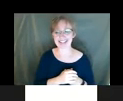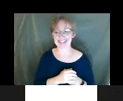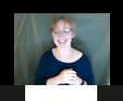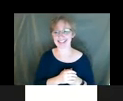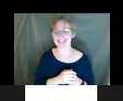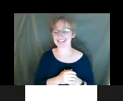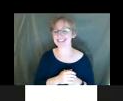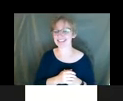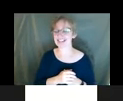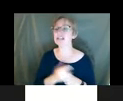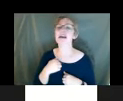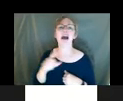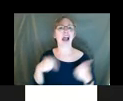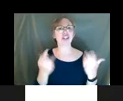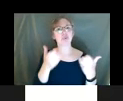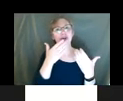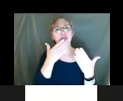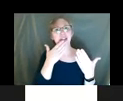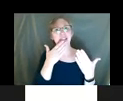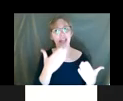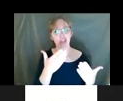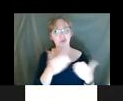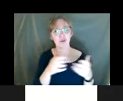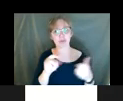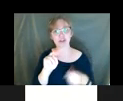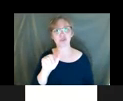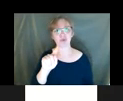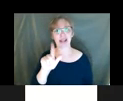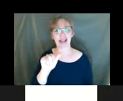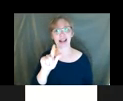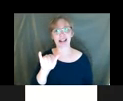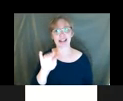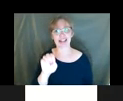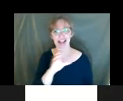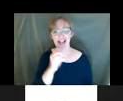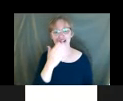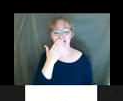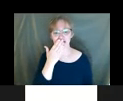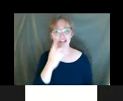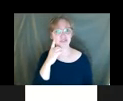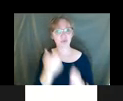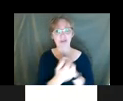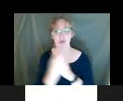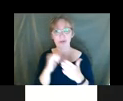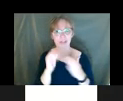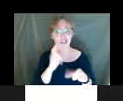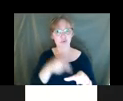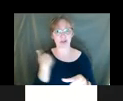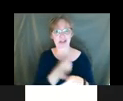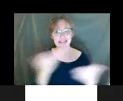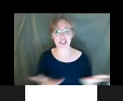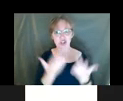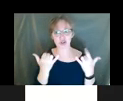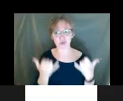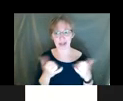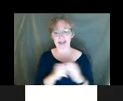I want to just say thank you very much to Natalie, and thanks for everyone that joined us here today. Our